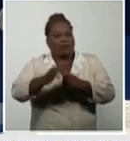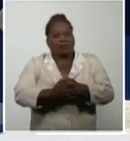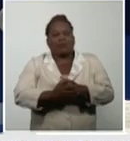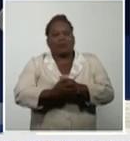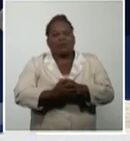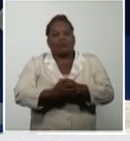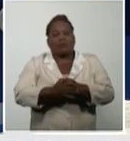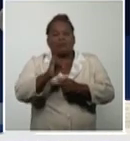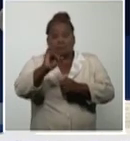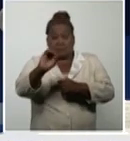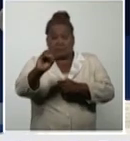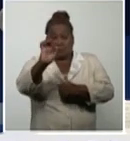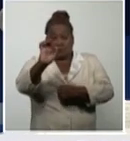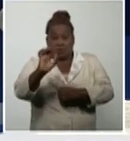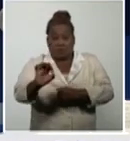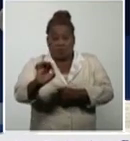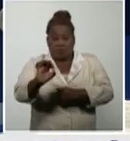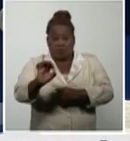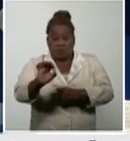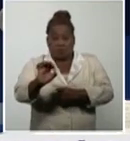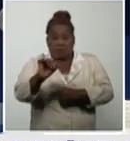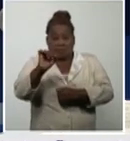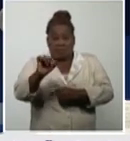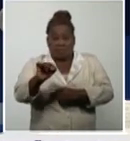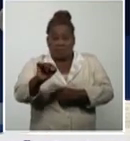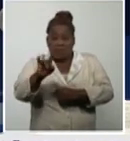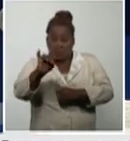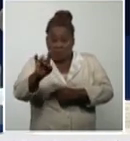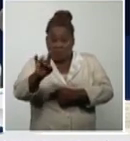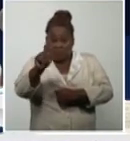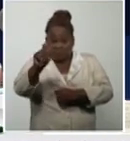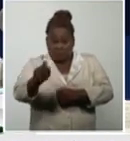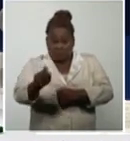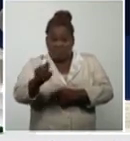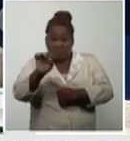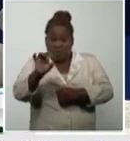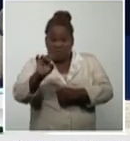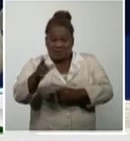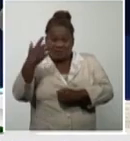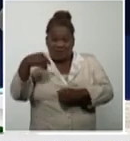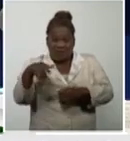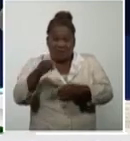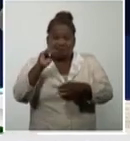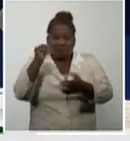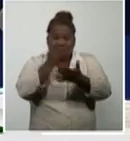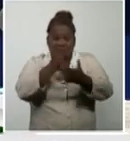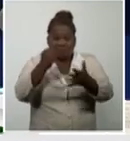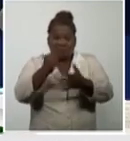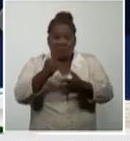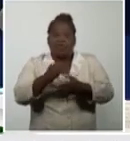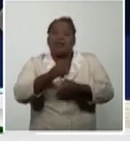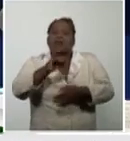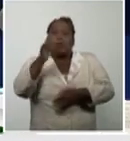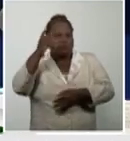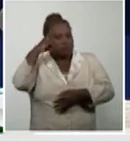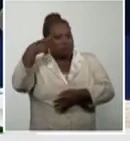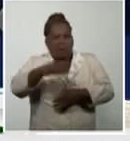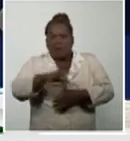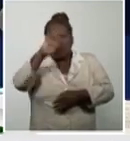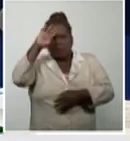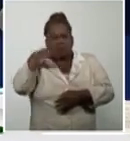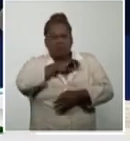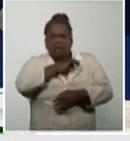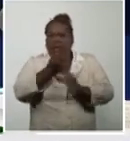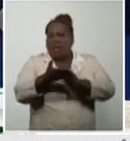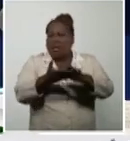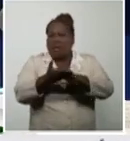evolution sometimes even more complicated than the male sex. 60%